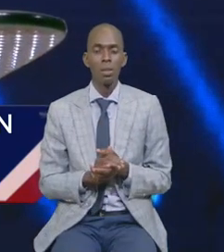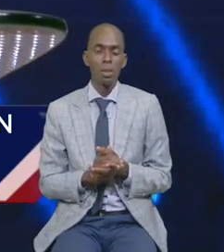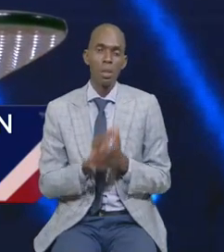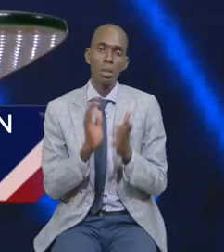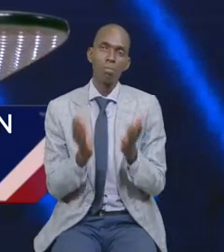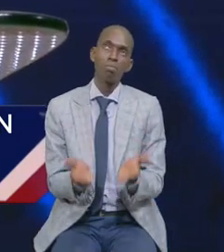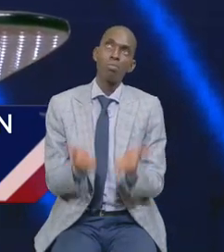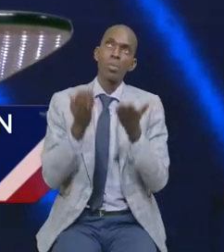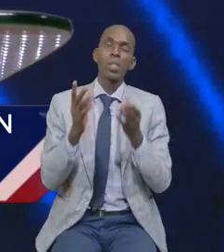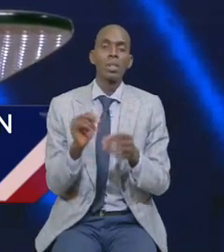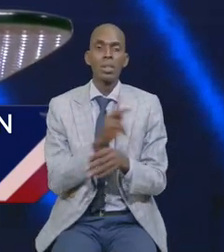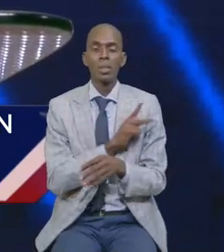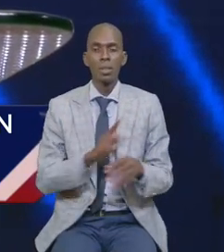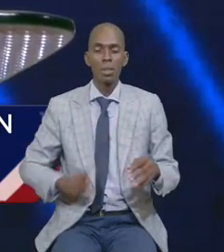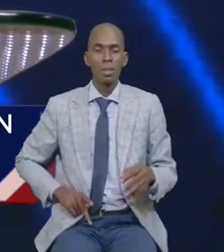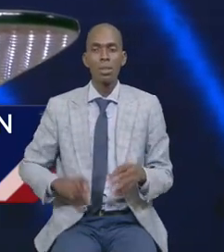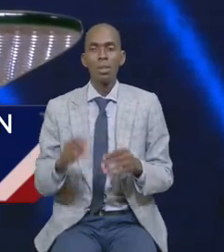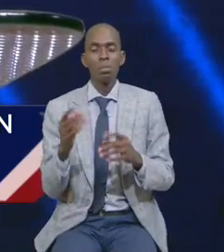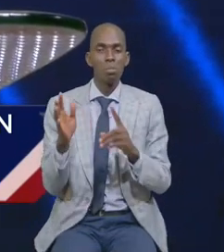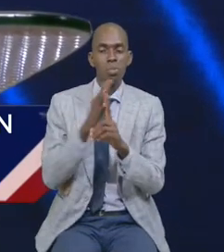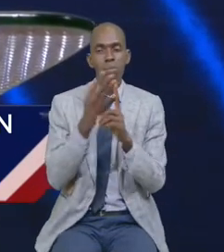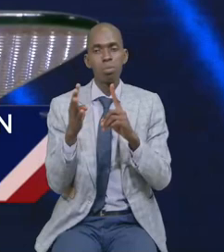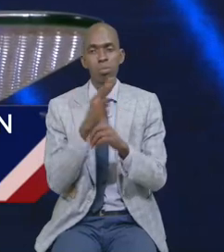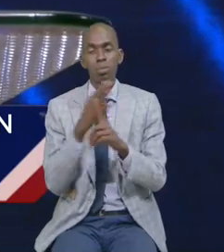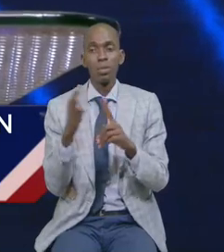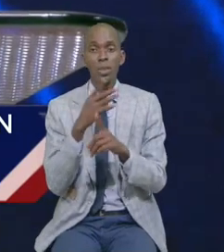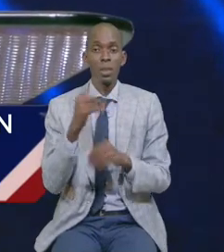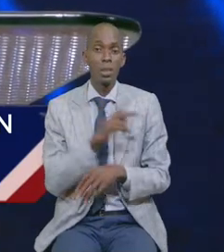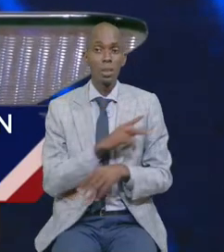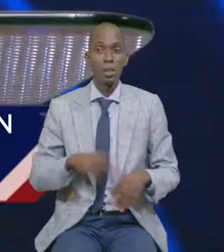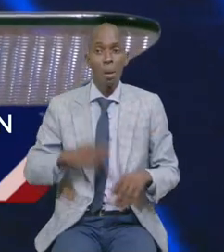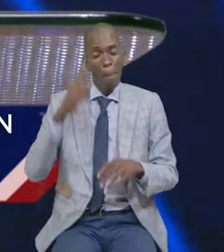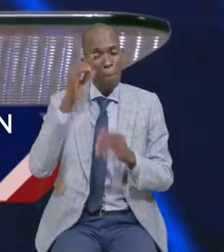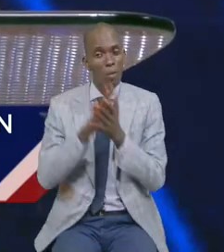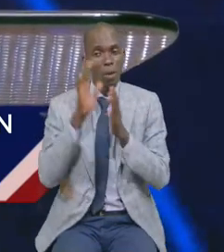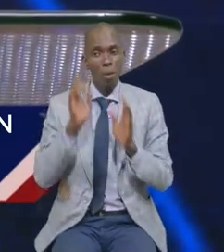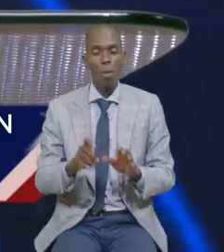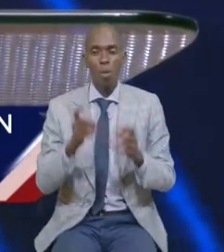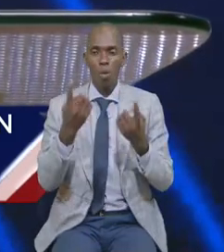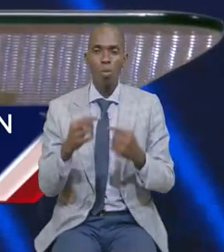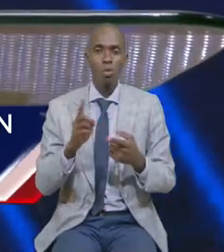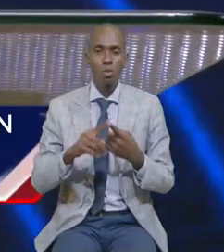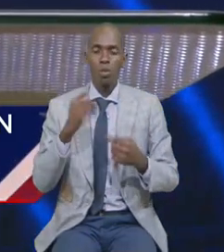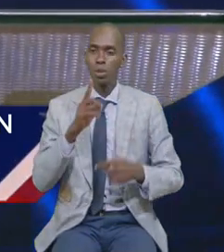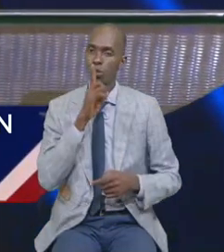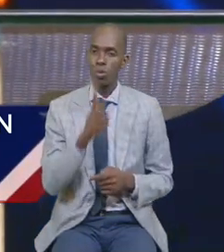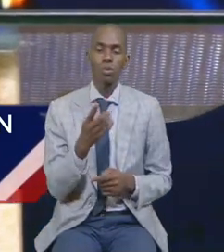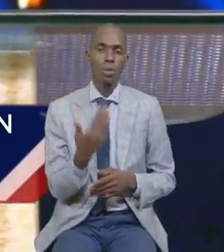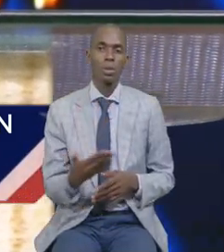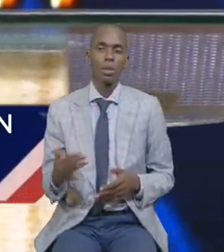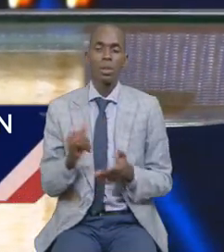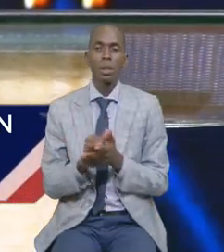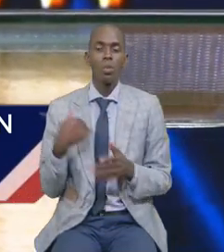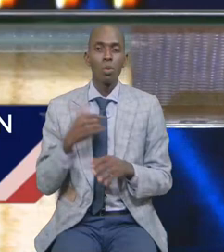king, flattering him. Believers should come back to the real faith, that we don't flatter